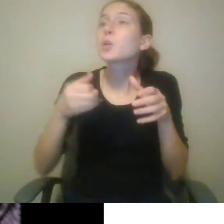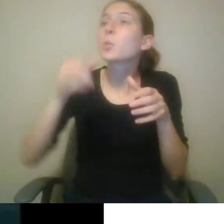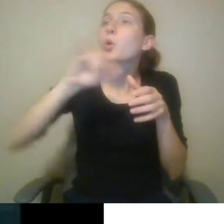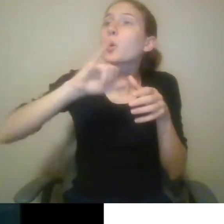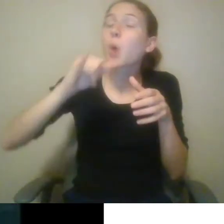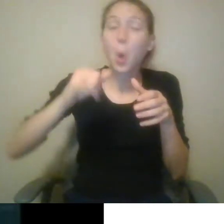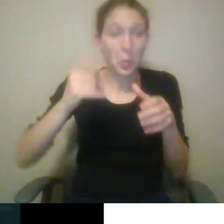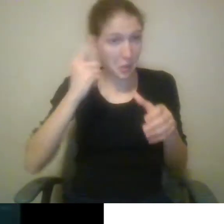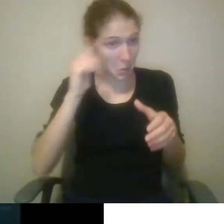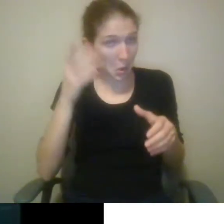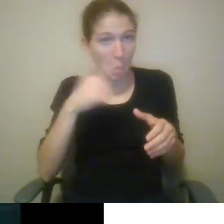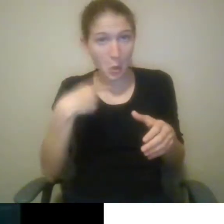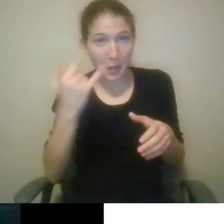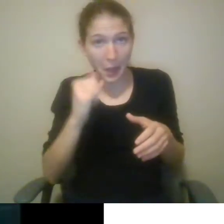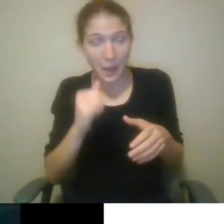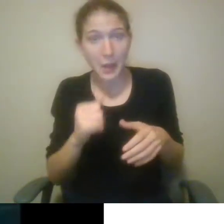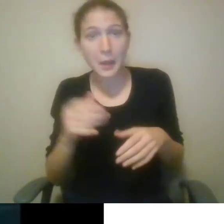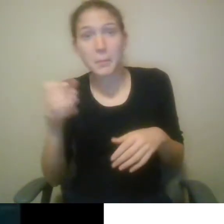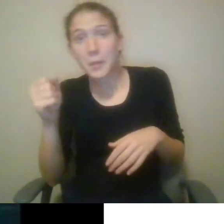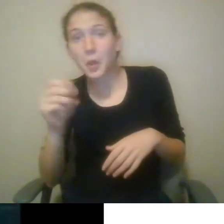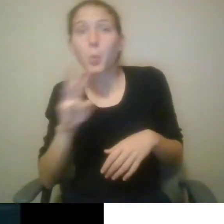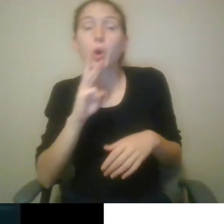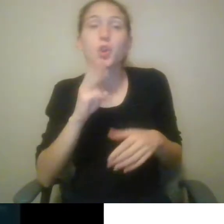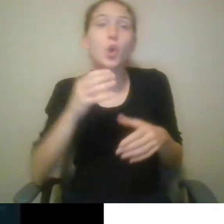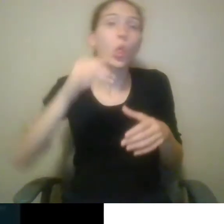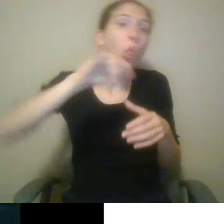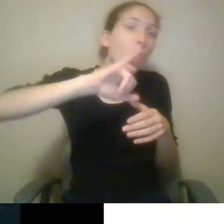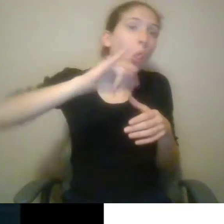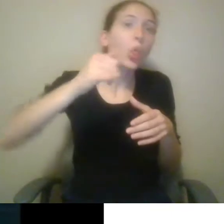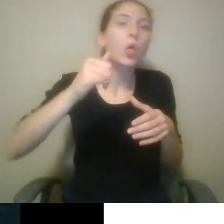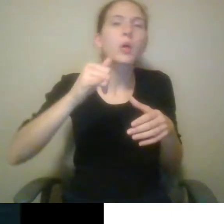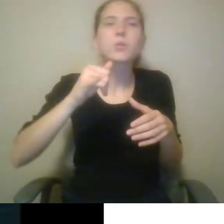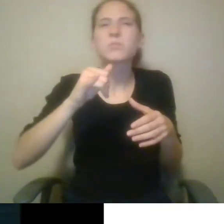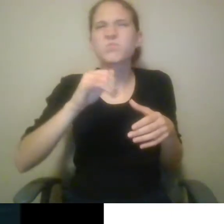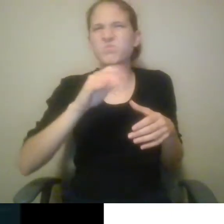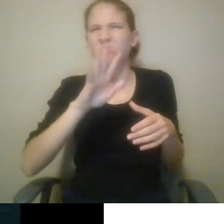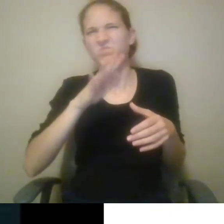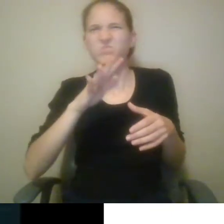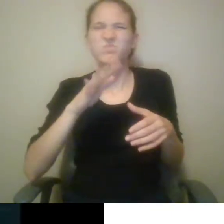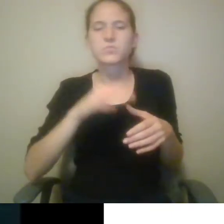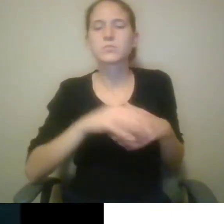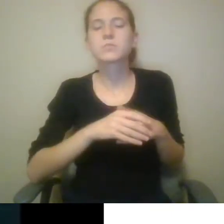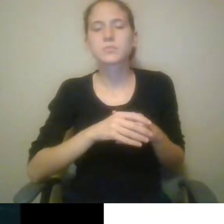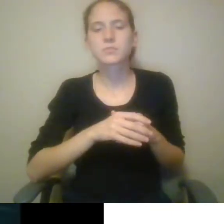Okay, Will says it's going to look like milk in water. Alright. It's going to act like milk in water.